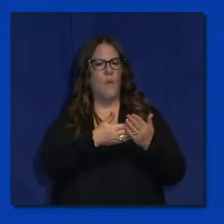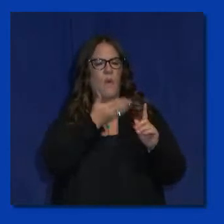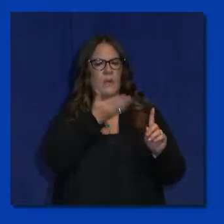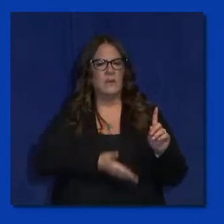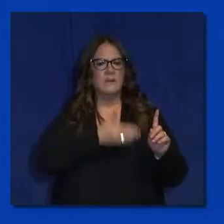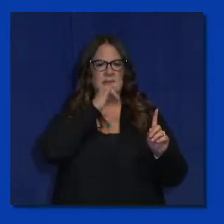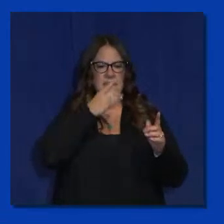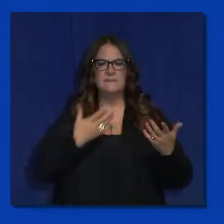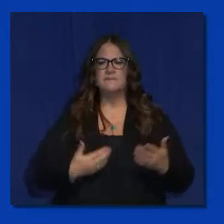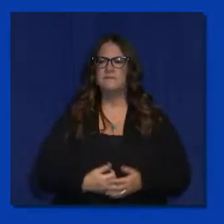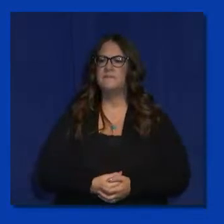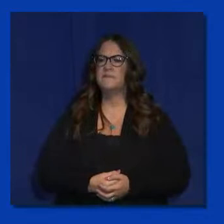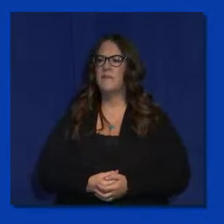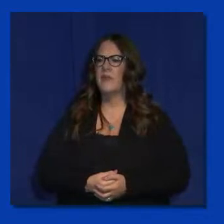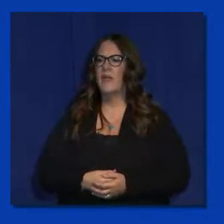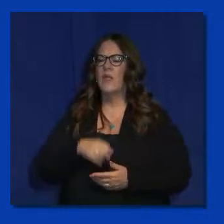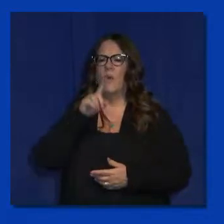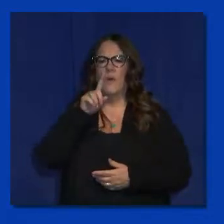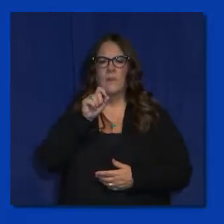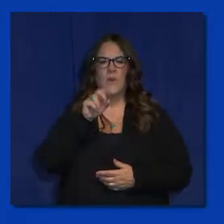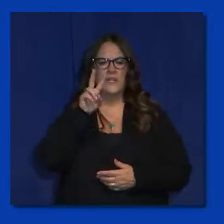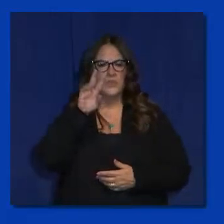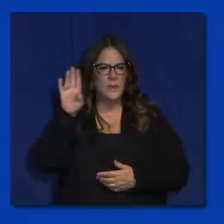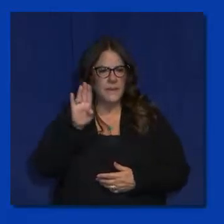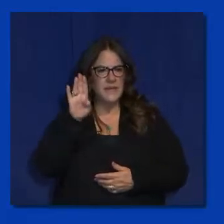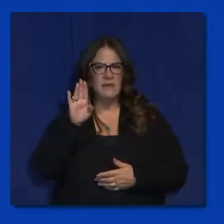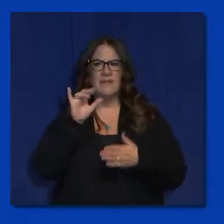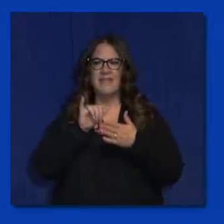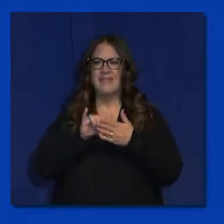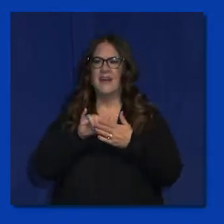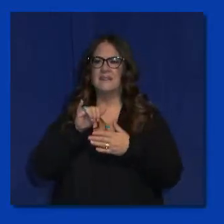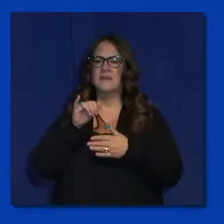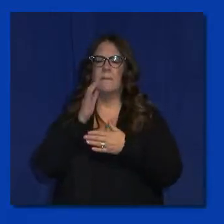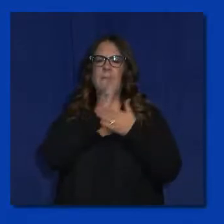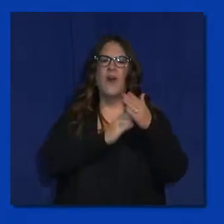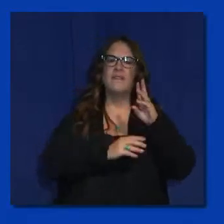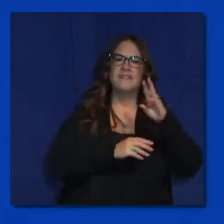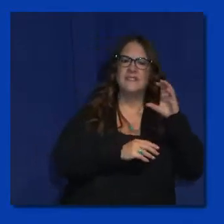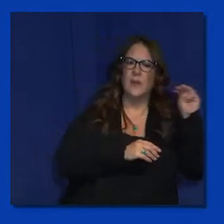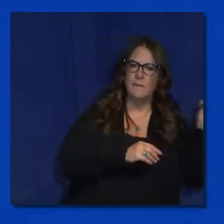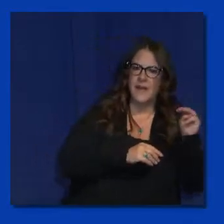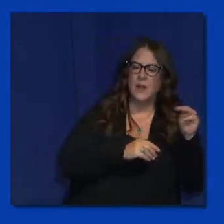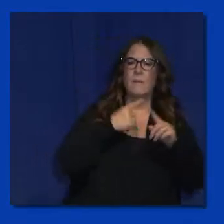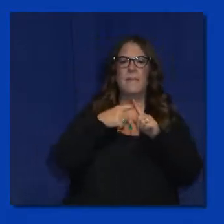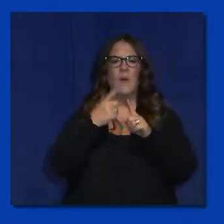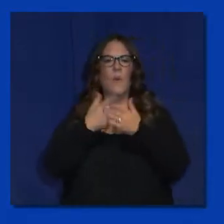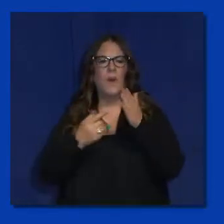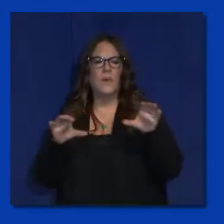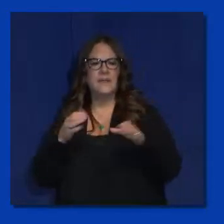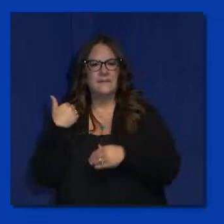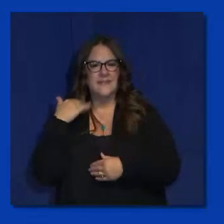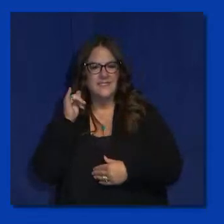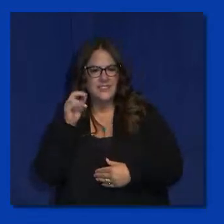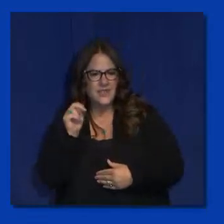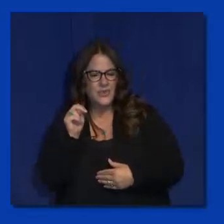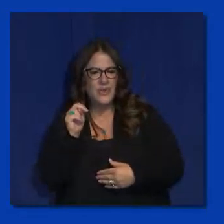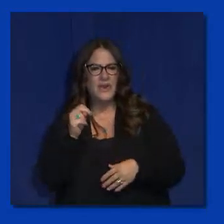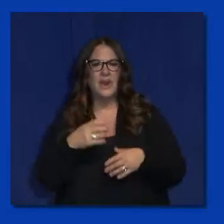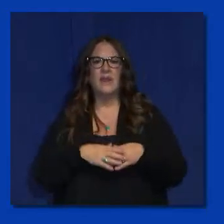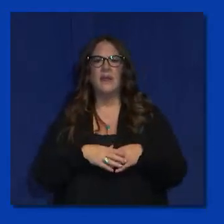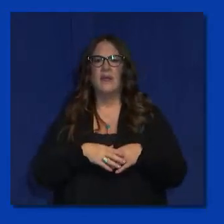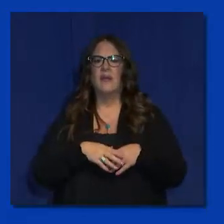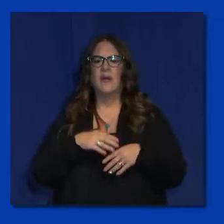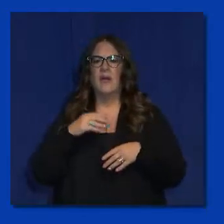that that's the $1.2 billion is reflected in the $600 million plus what we did in January, getting to $1.2 billion on